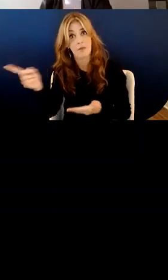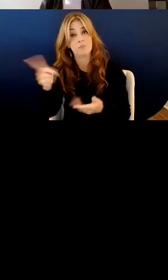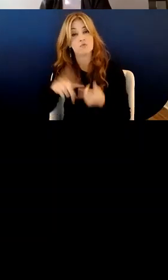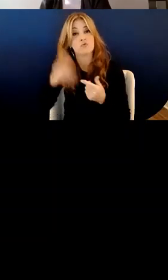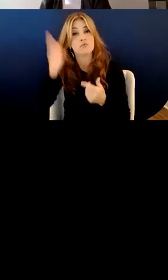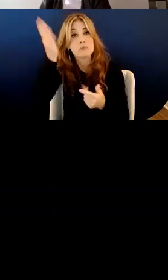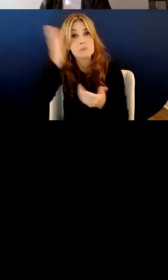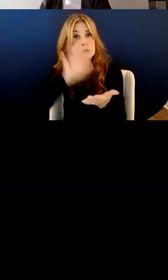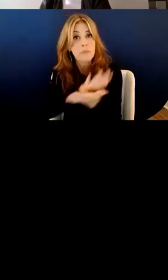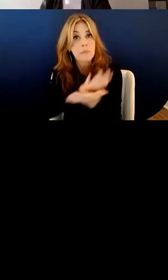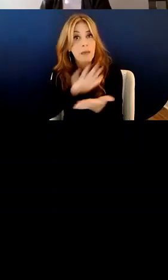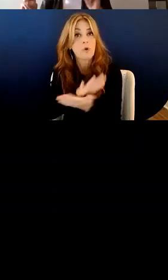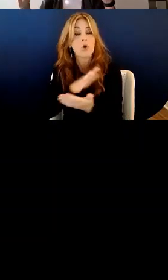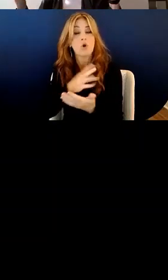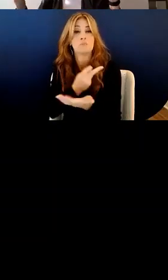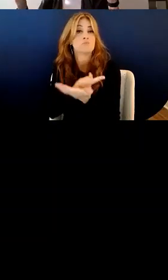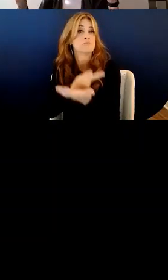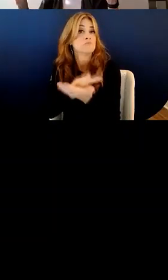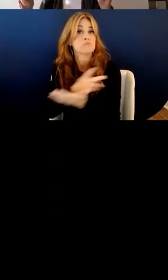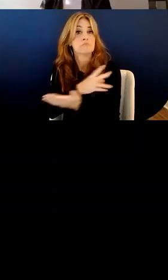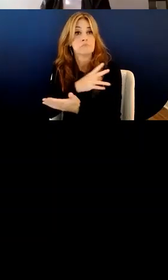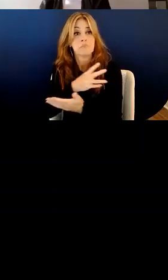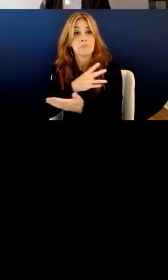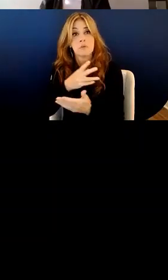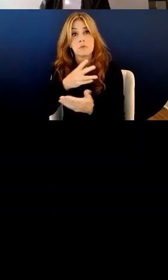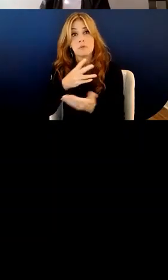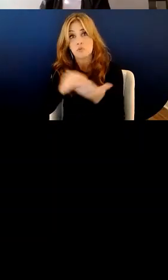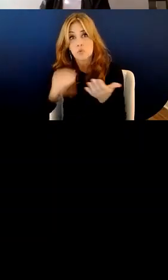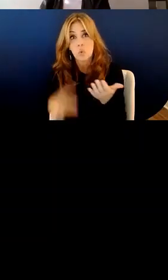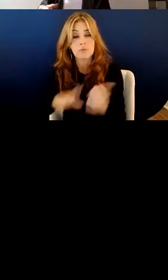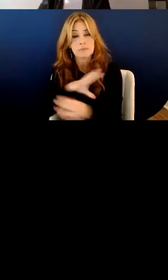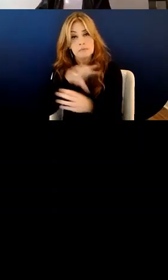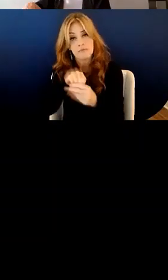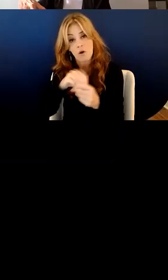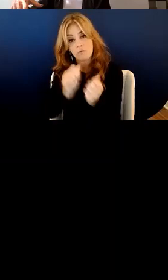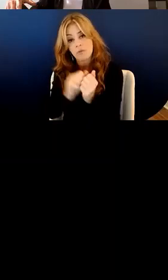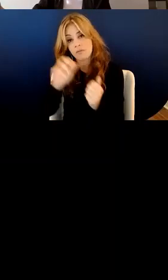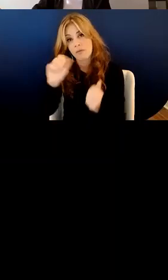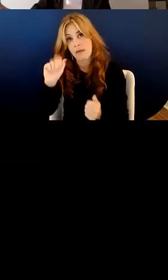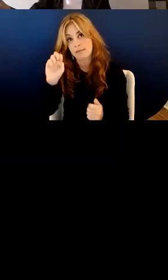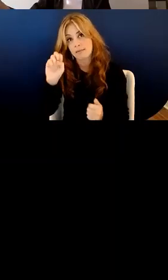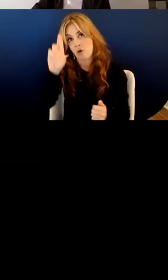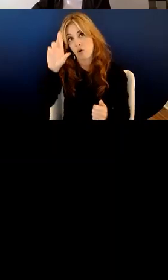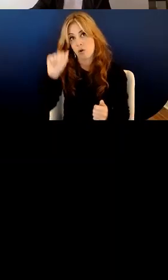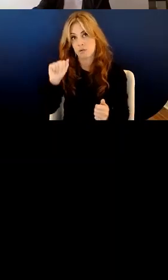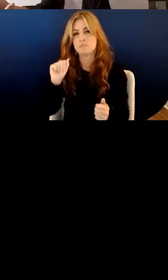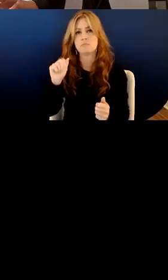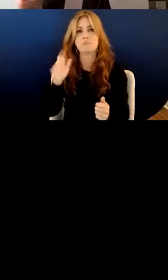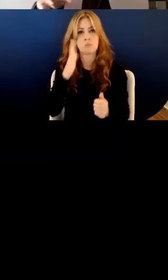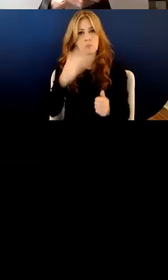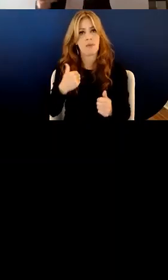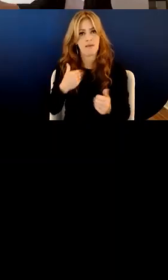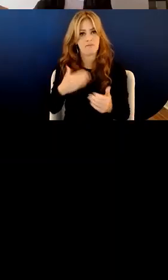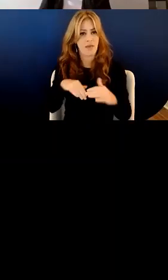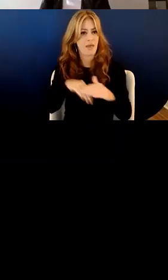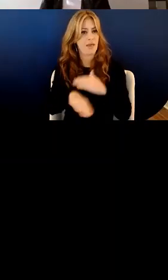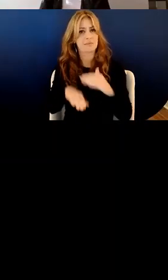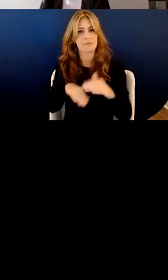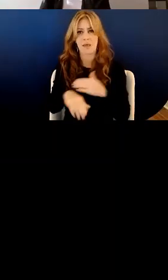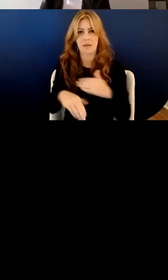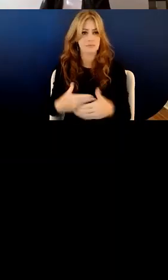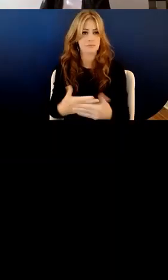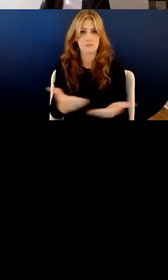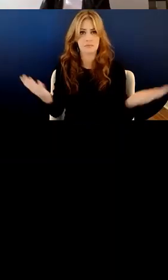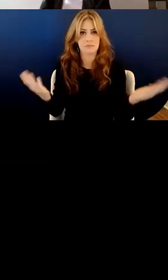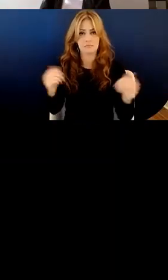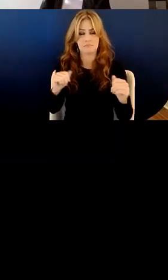students participating in an AERA graduate student event would have access to this in just the way that you saw. That's